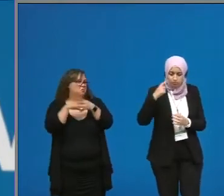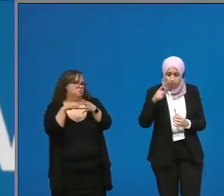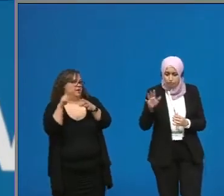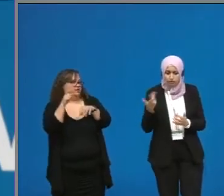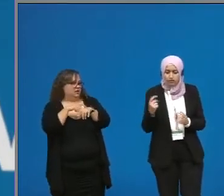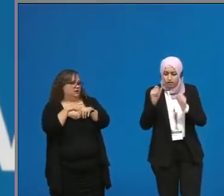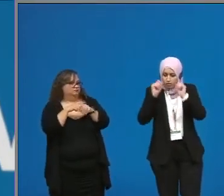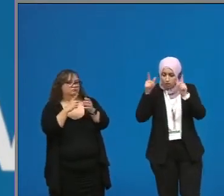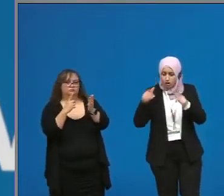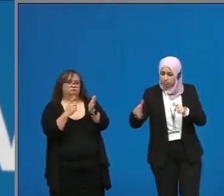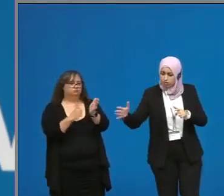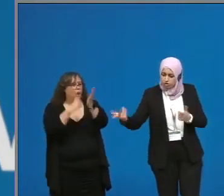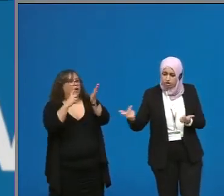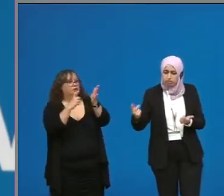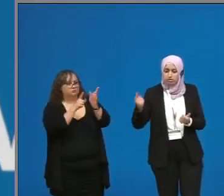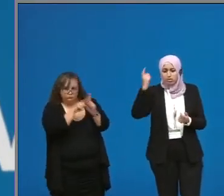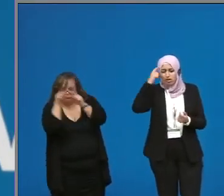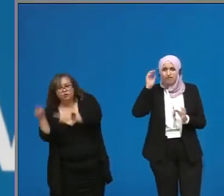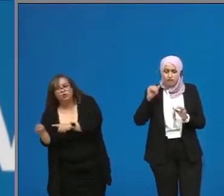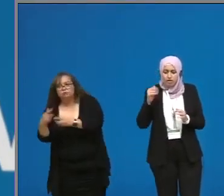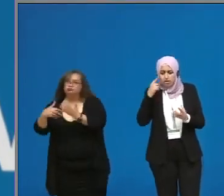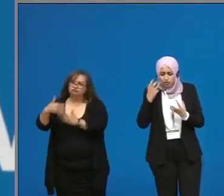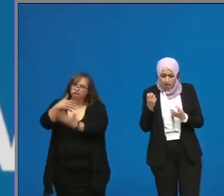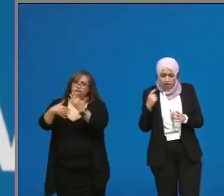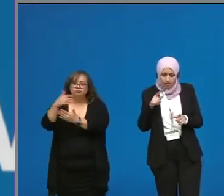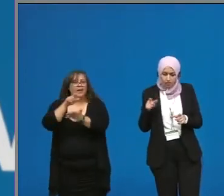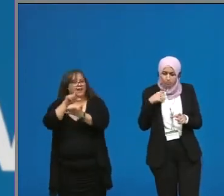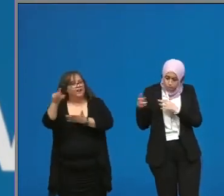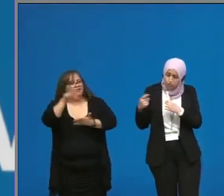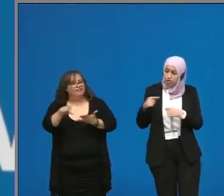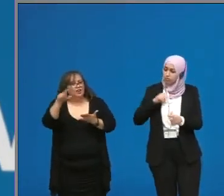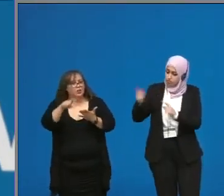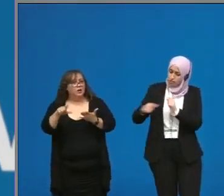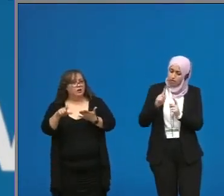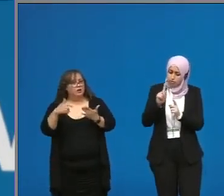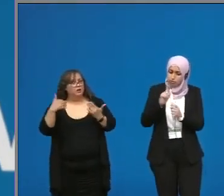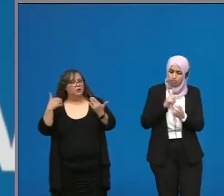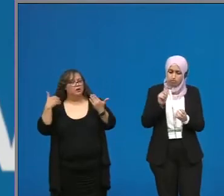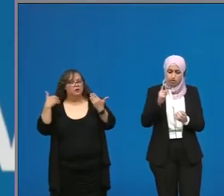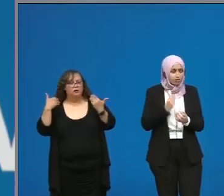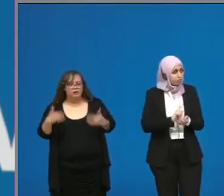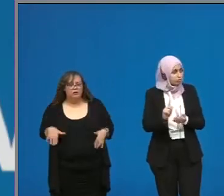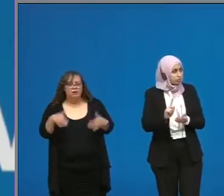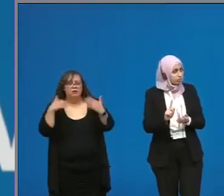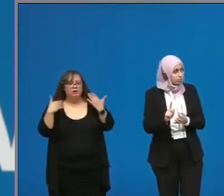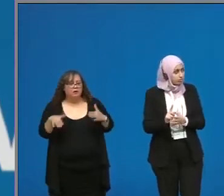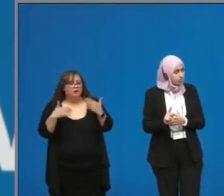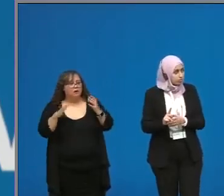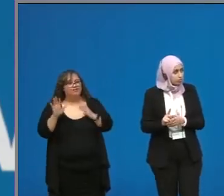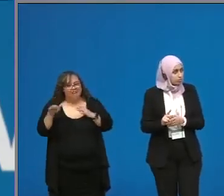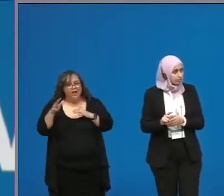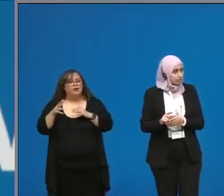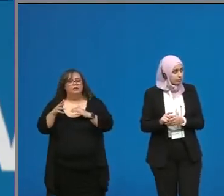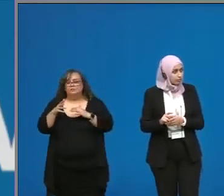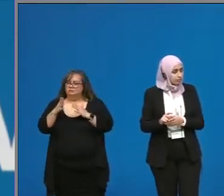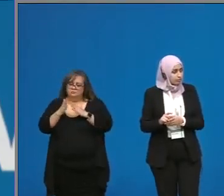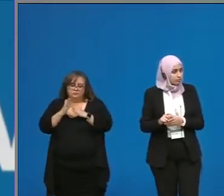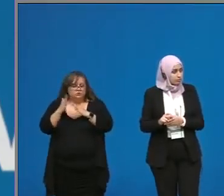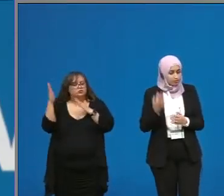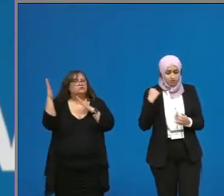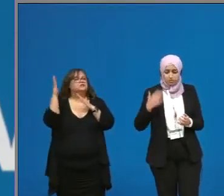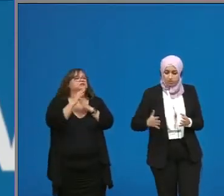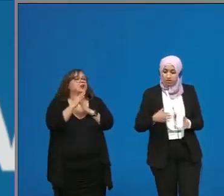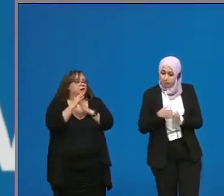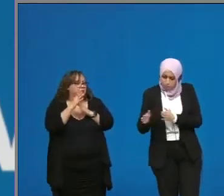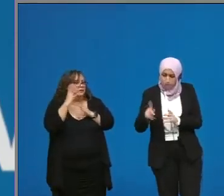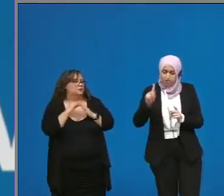week. This was, for me, the most important experience of my education. Many people are not aware of all